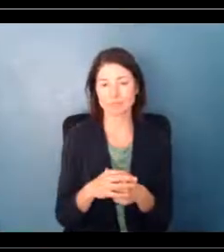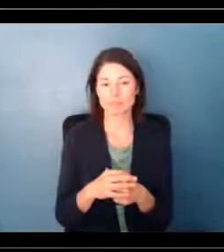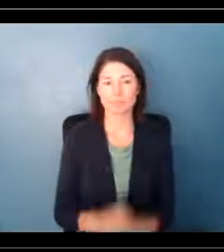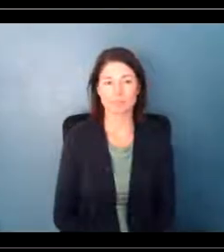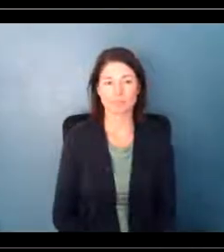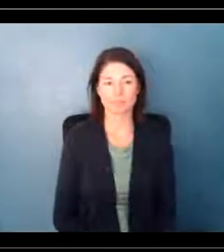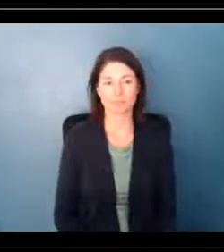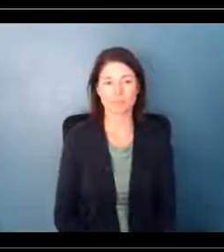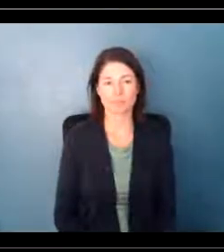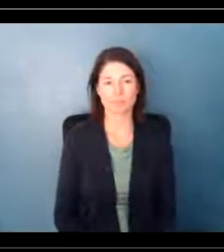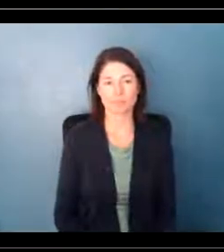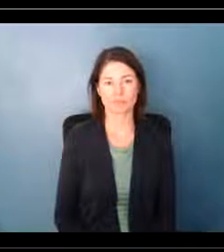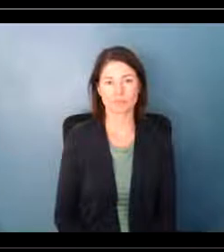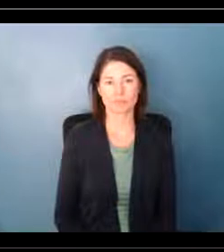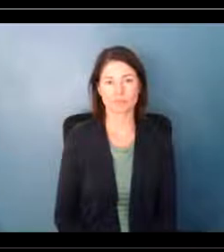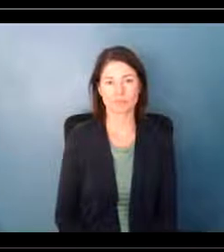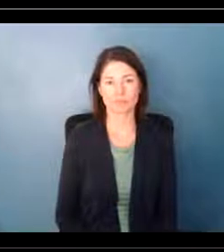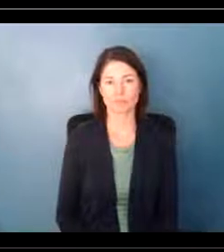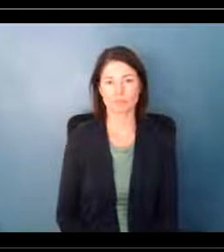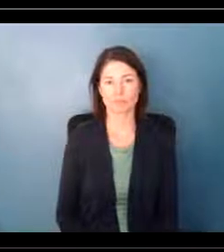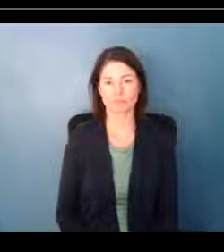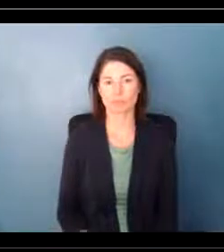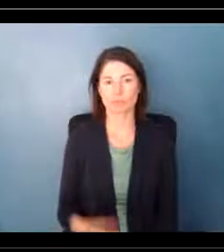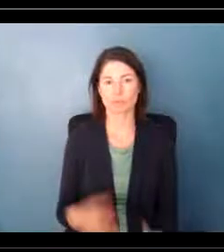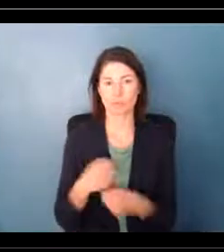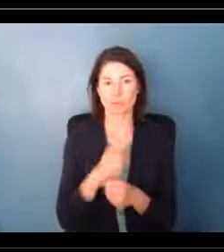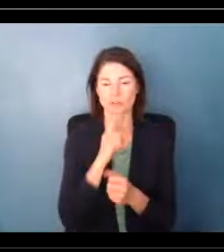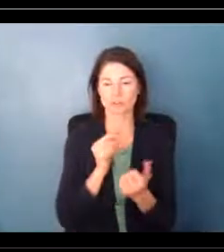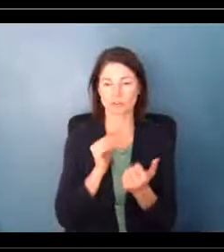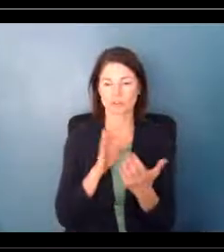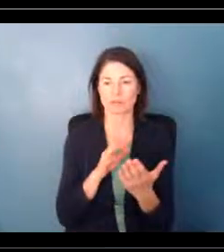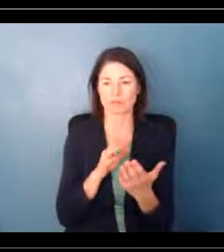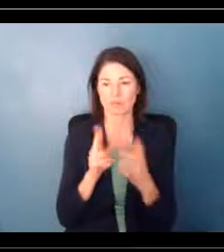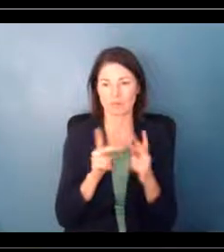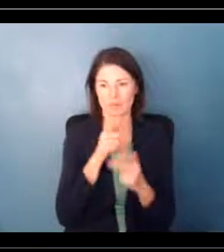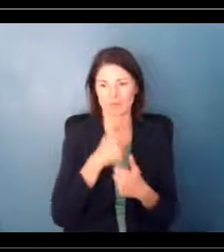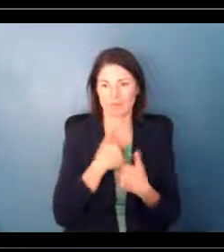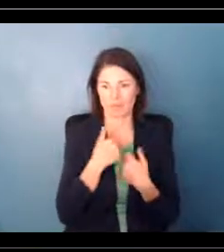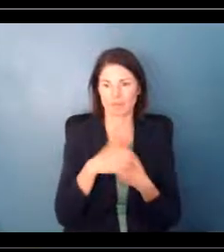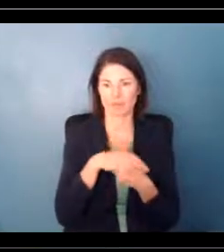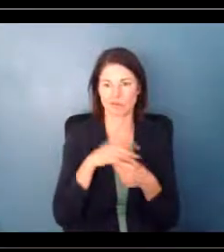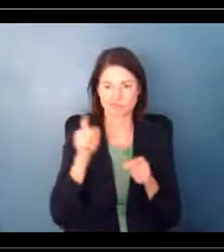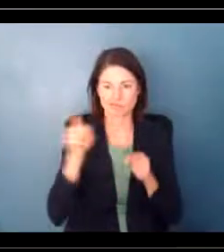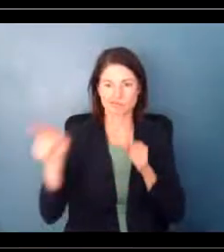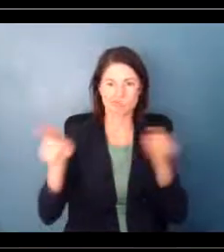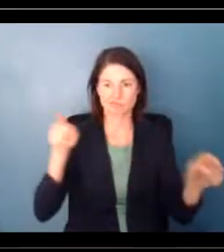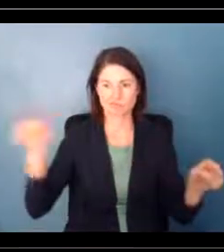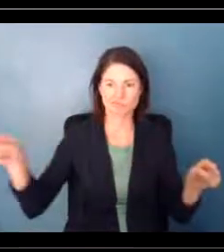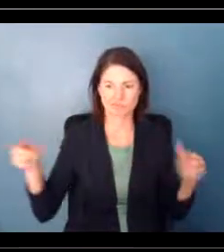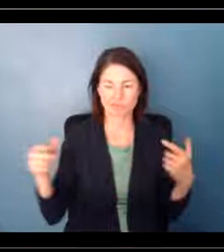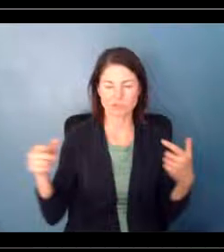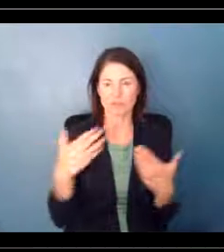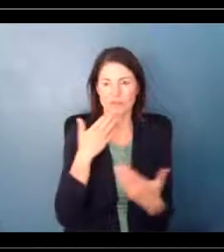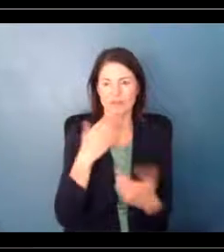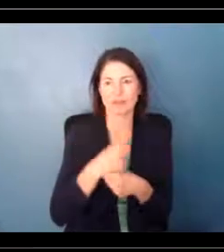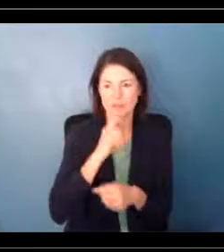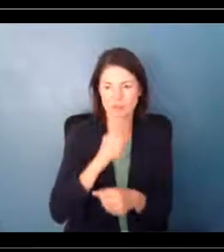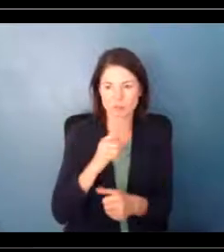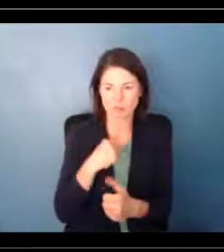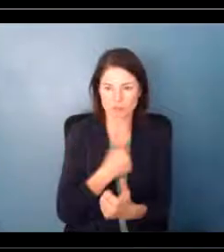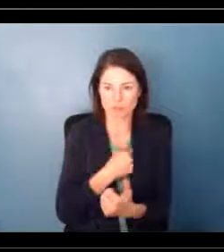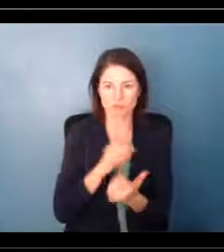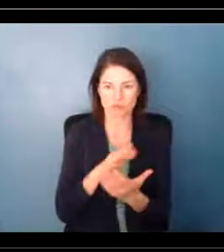we certainly address folks who live in those areas. So thank you for making sure that we're going to be doing that.